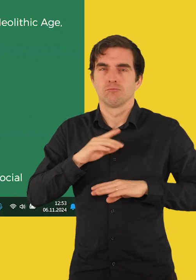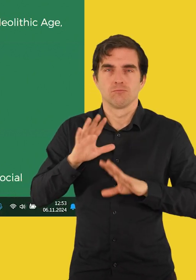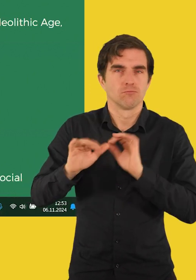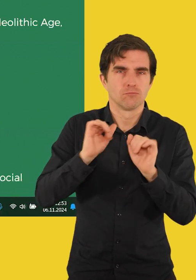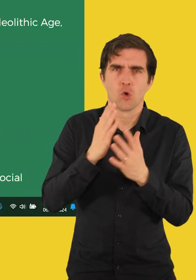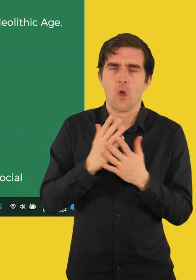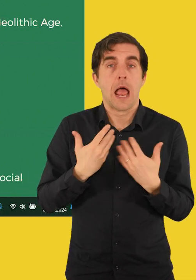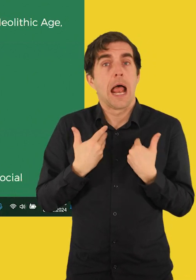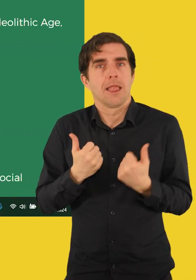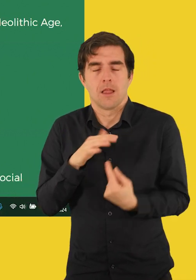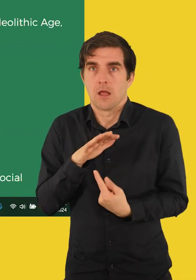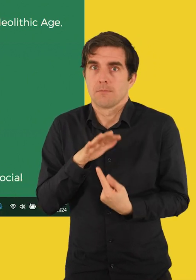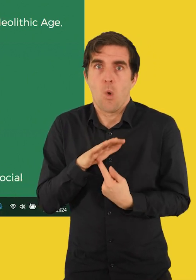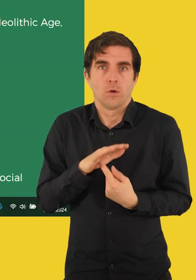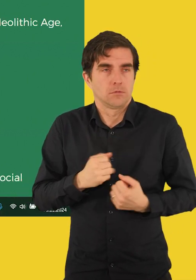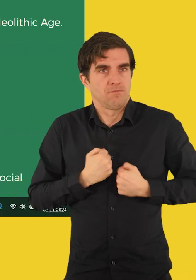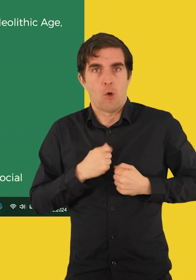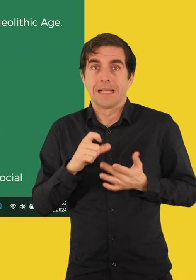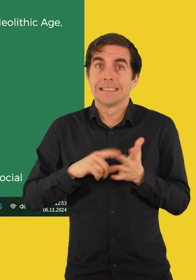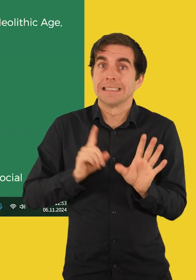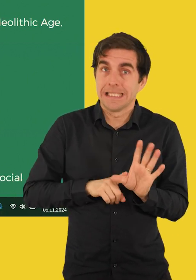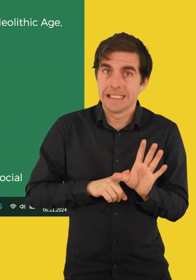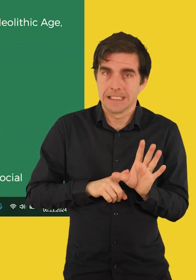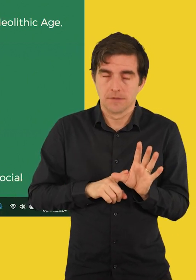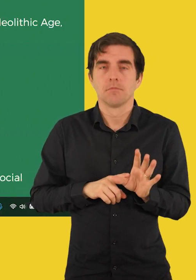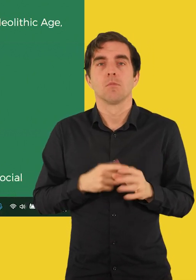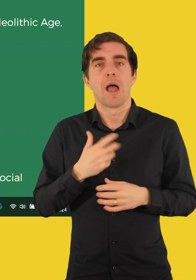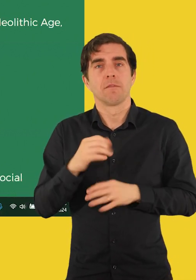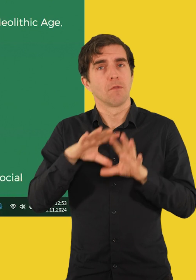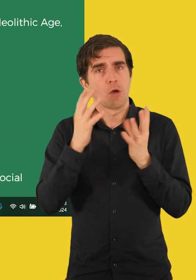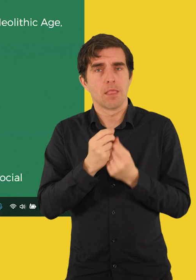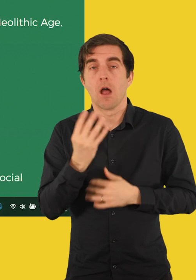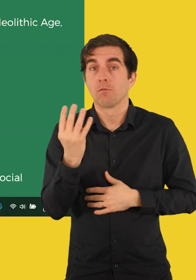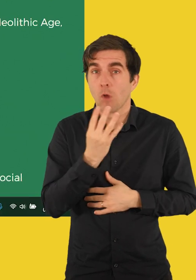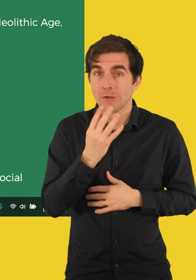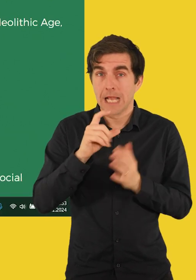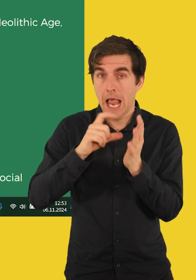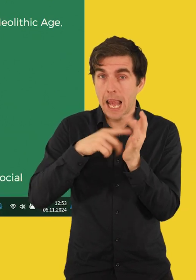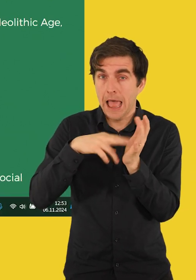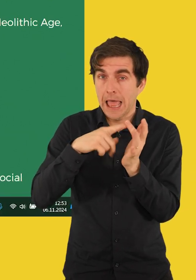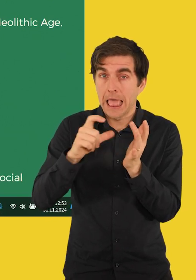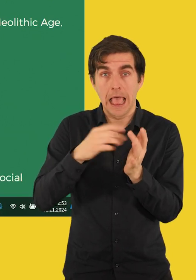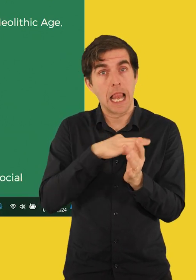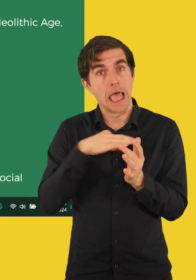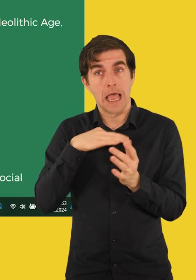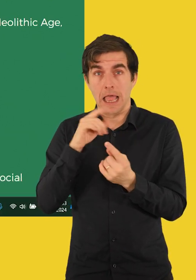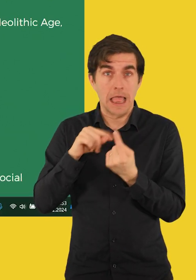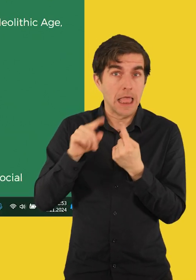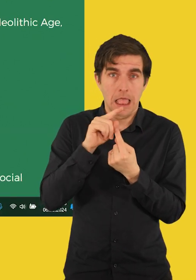health is a very important factor in our city, and we have 14 clinics in